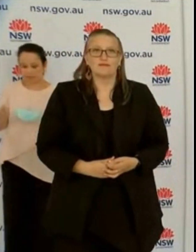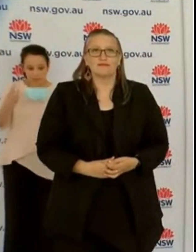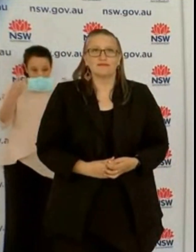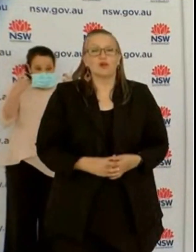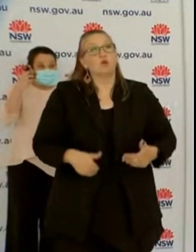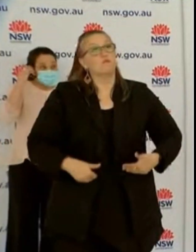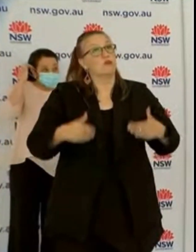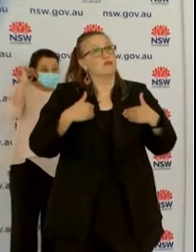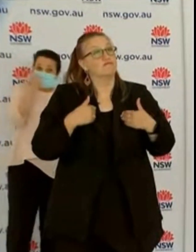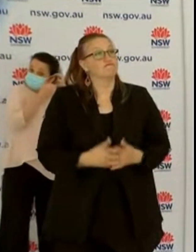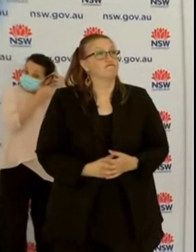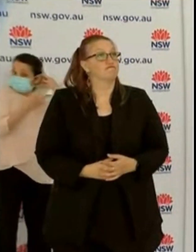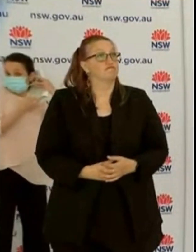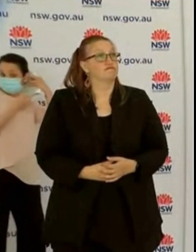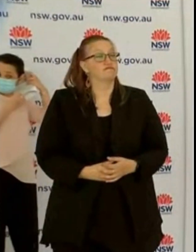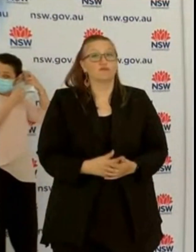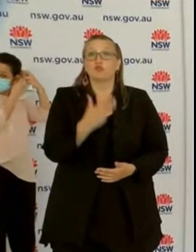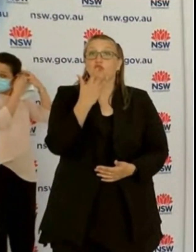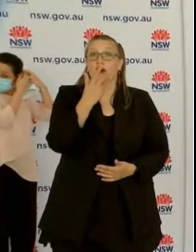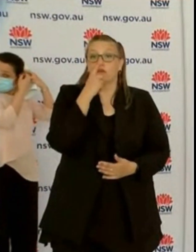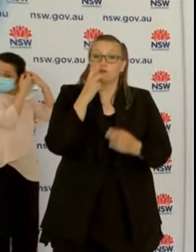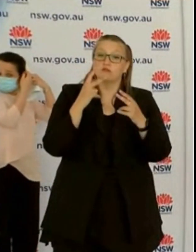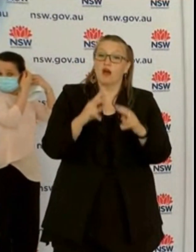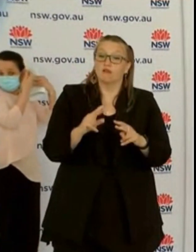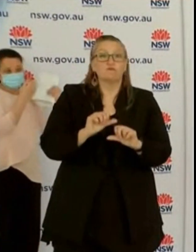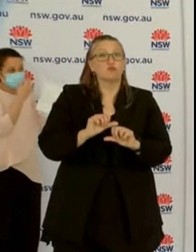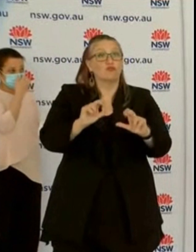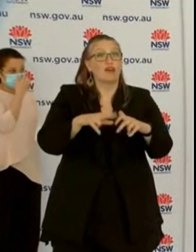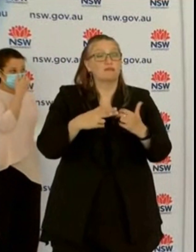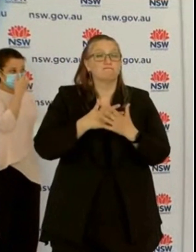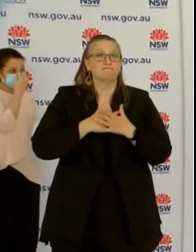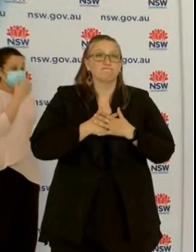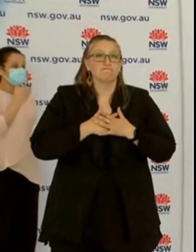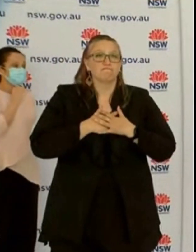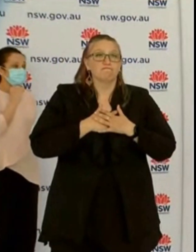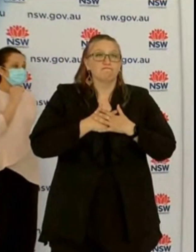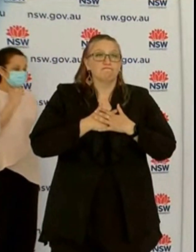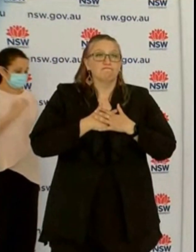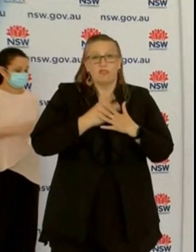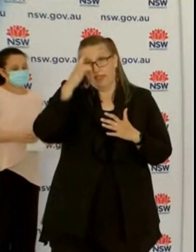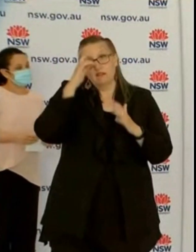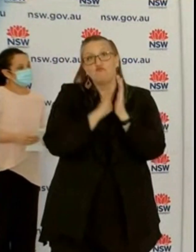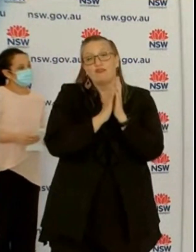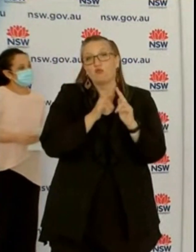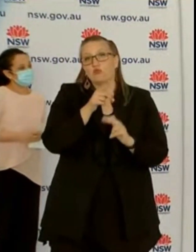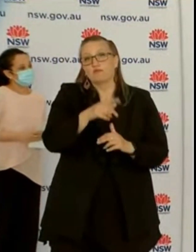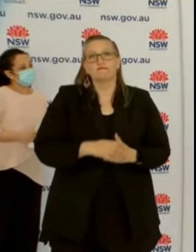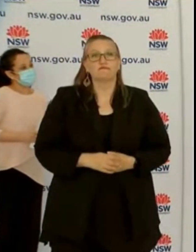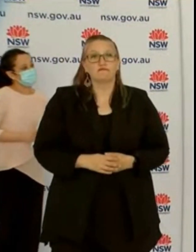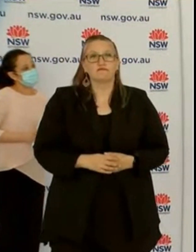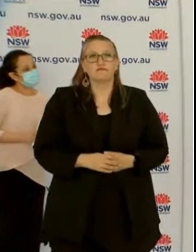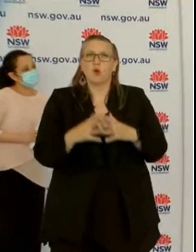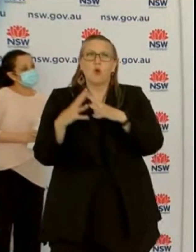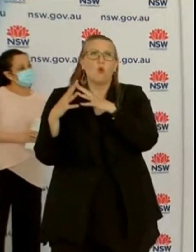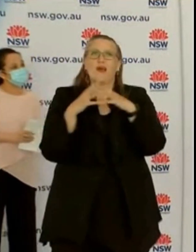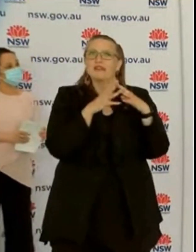Good morning, and could I start by offering my condolences to those families that lost loved ones. You remain in our thoughts and prayers. Up to 8 p.m. last night, Western